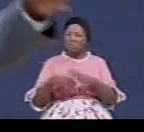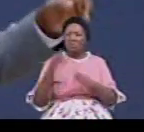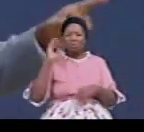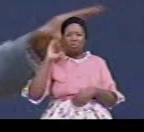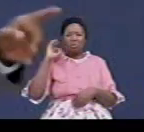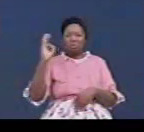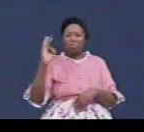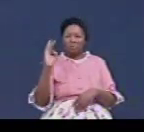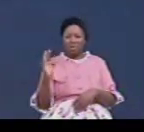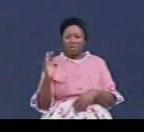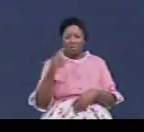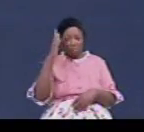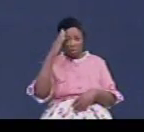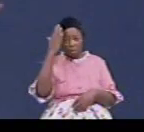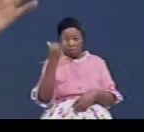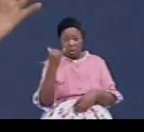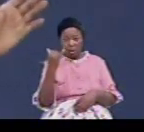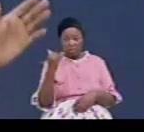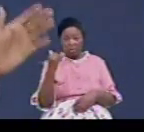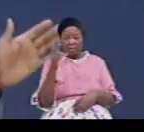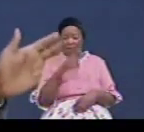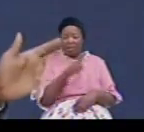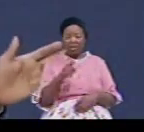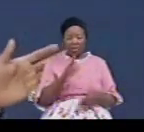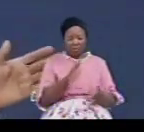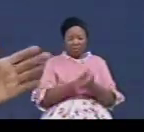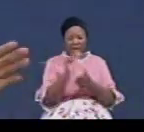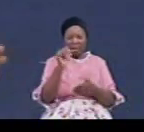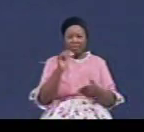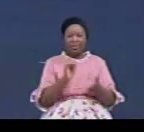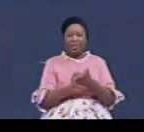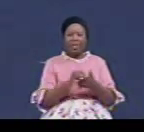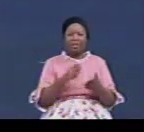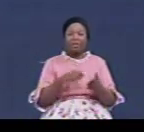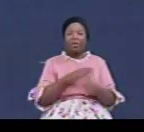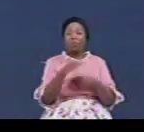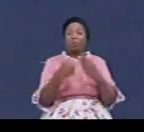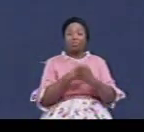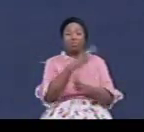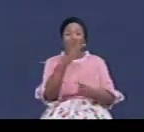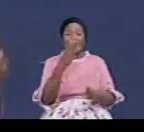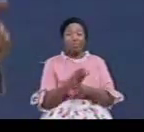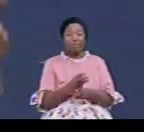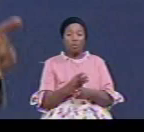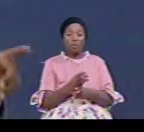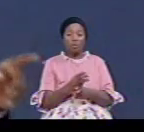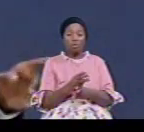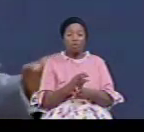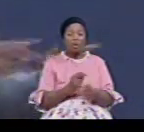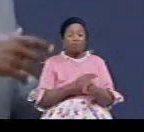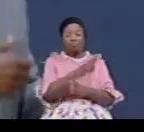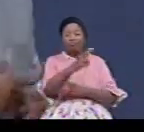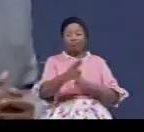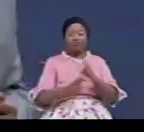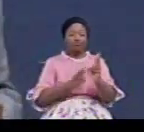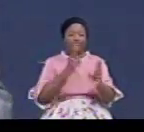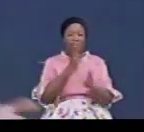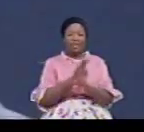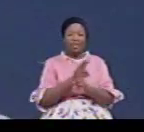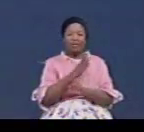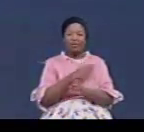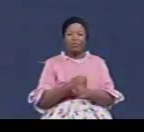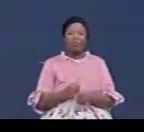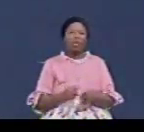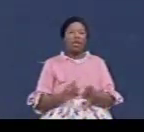their doctrine, they believe that the whole world universally will eventually be saved.